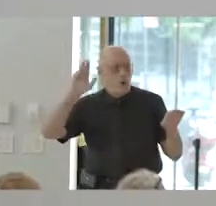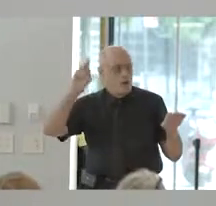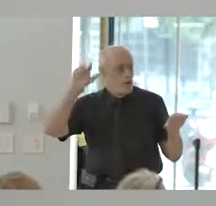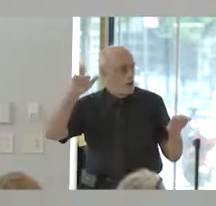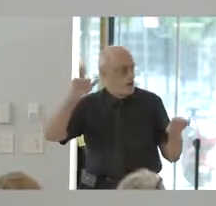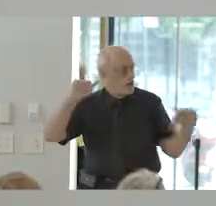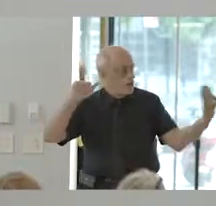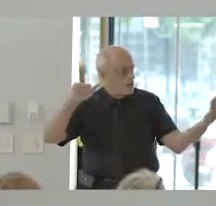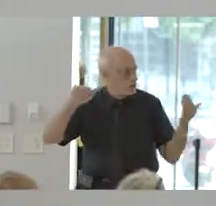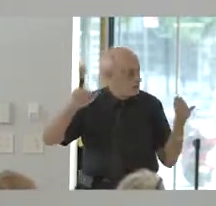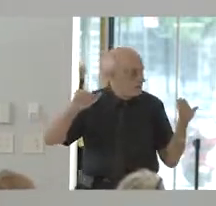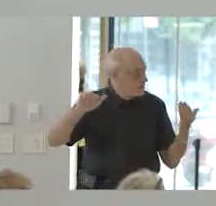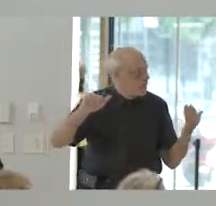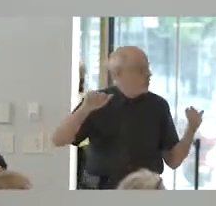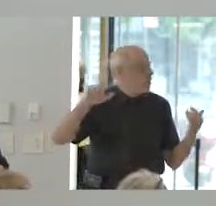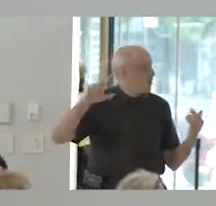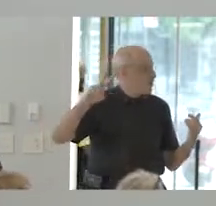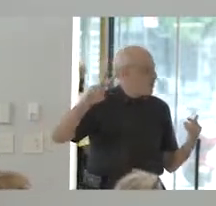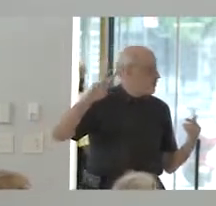can recognize you and you can wave your hands.